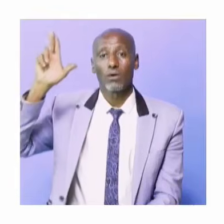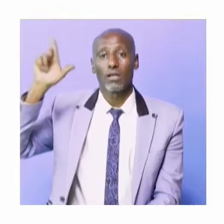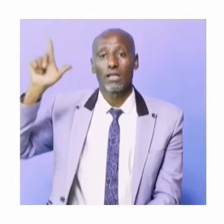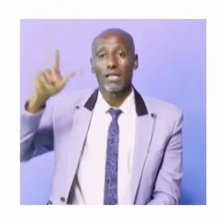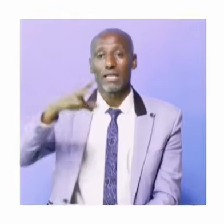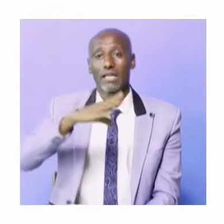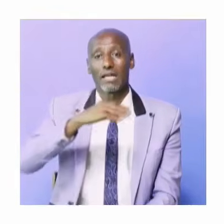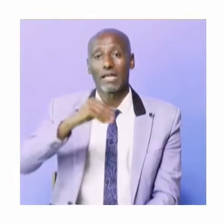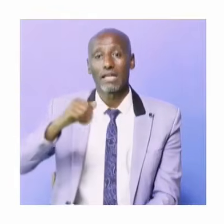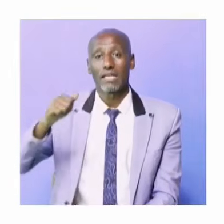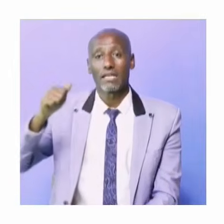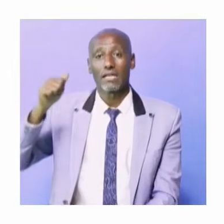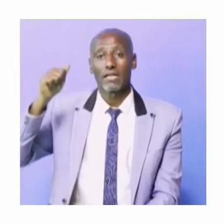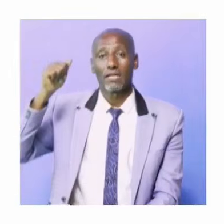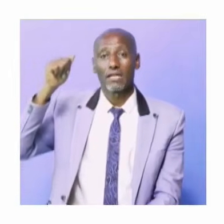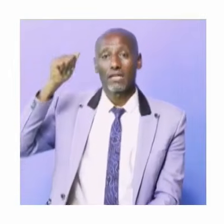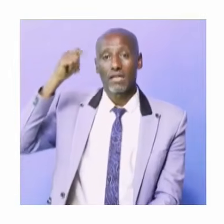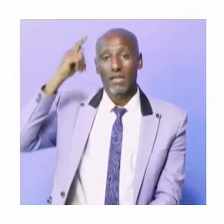Peter